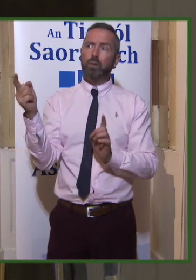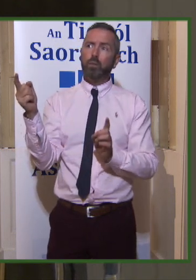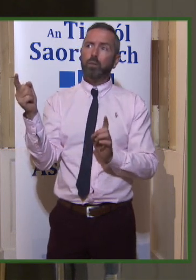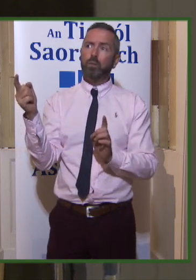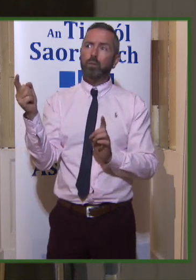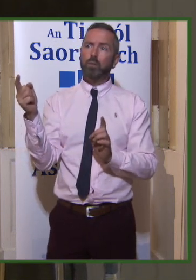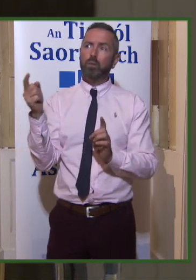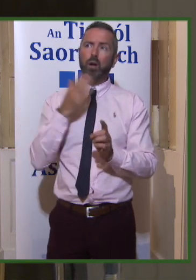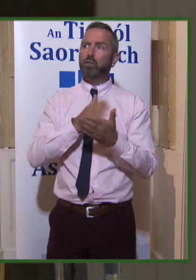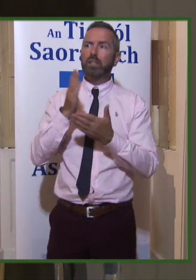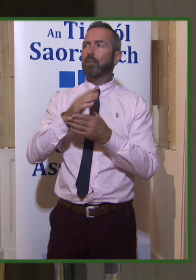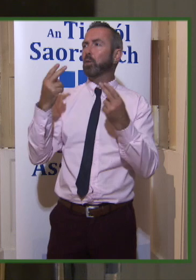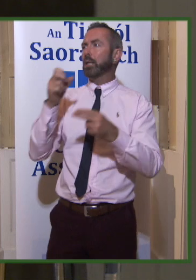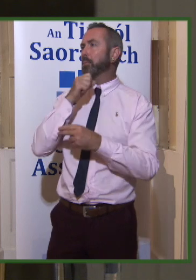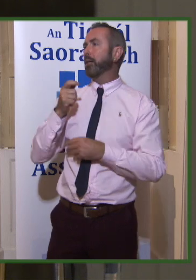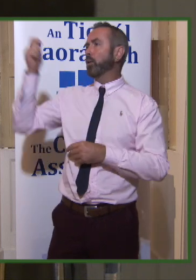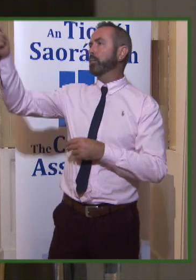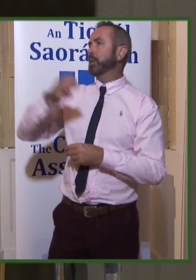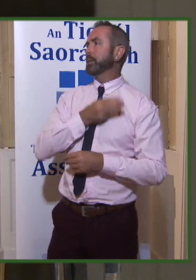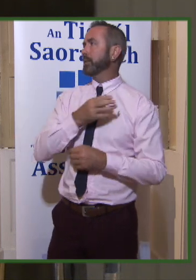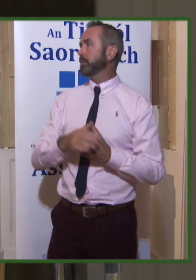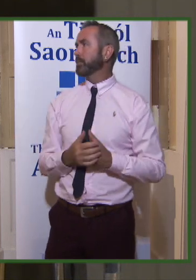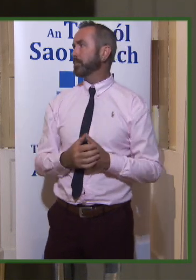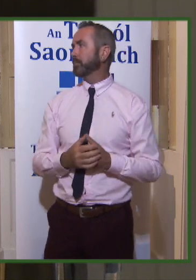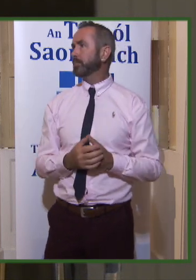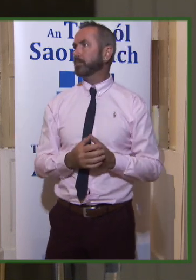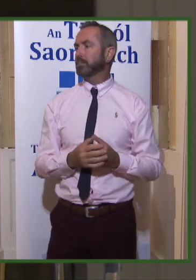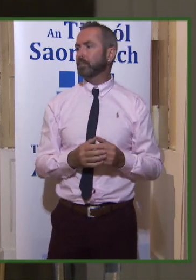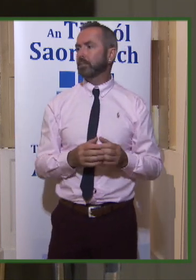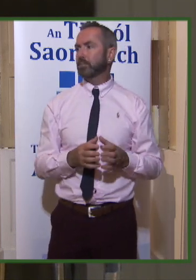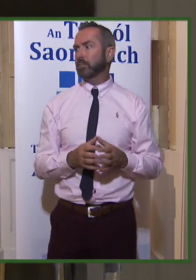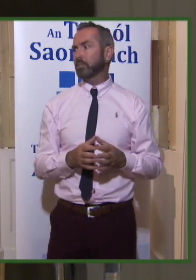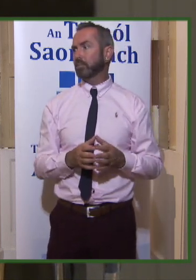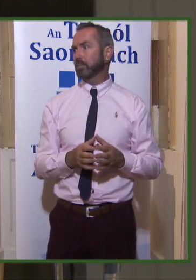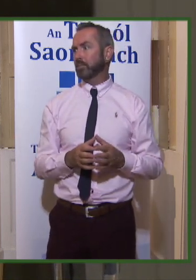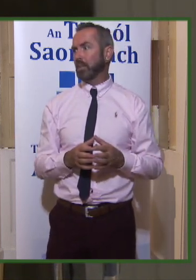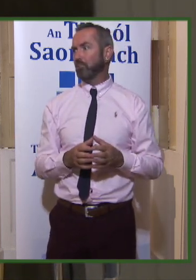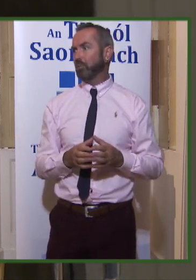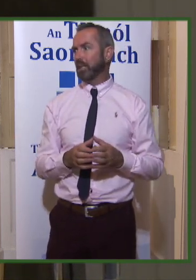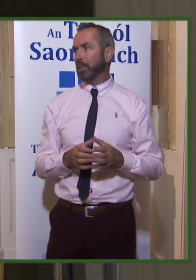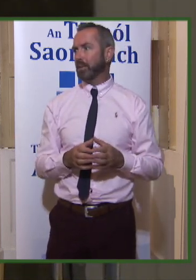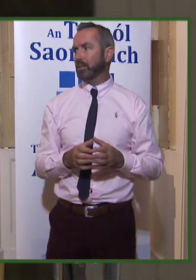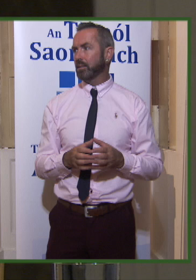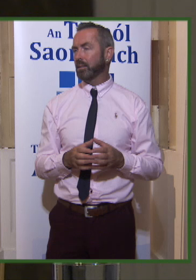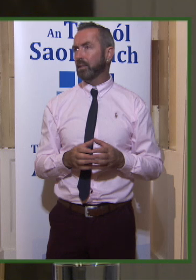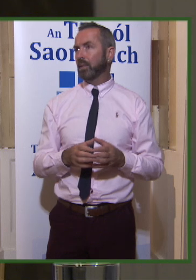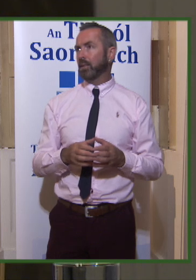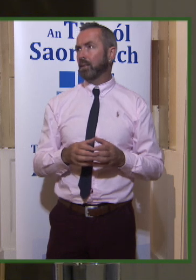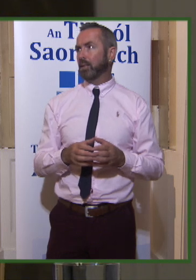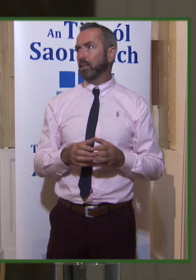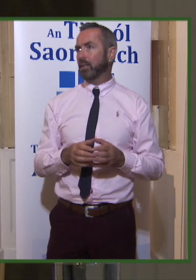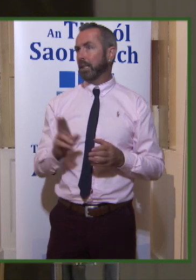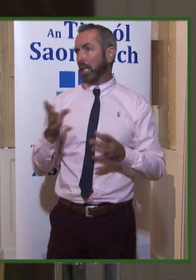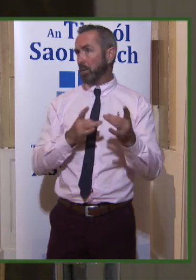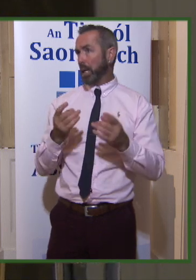So we need a mic, please. Sorry, thank you. And sorry, what can you make? Yeah. Can you make a proposed